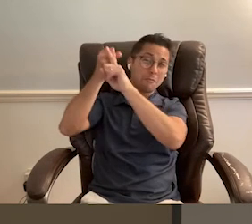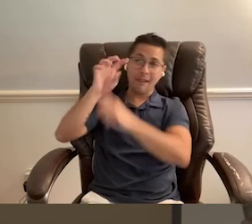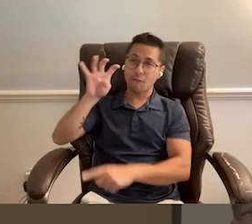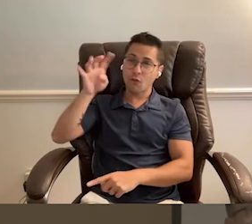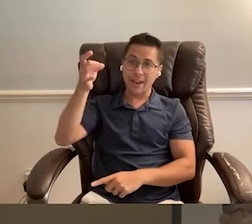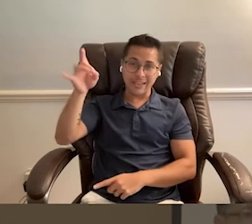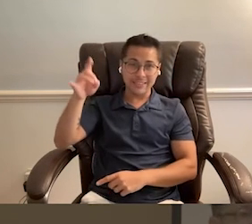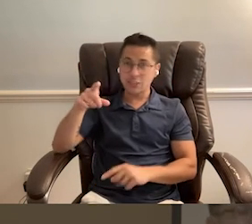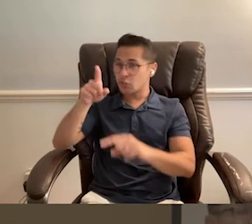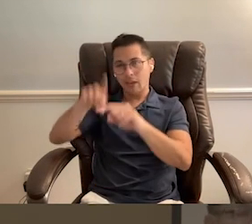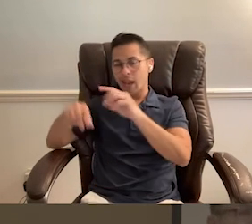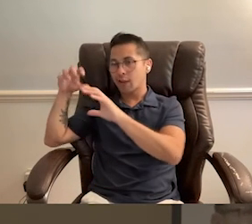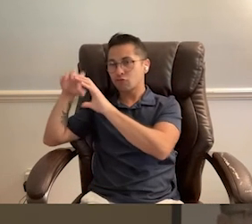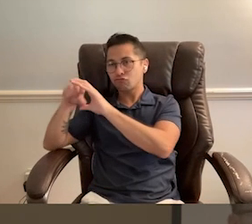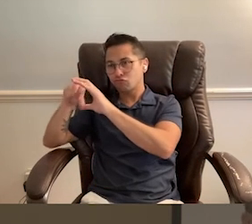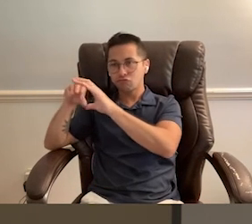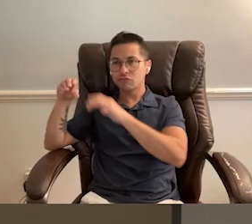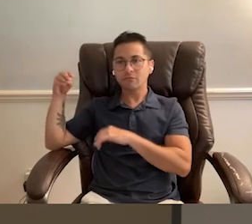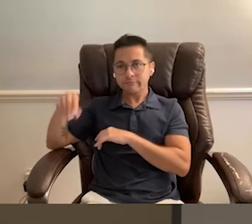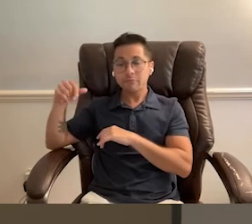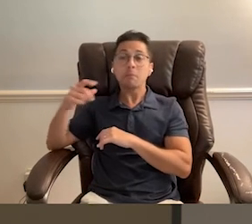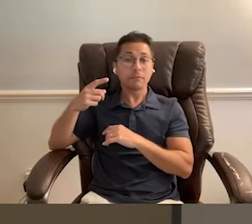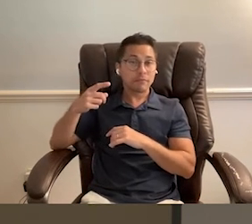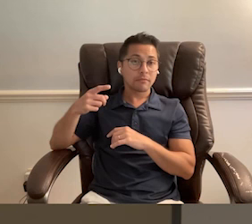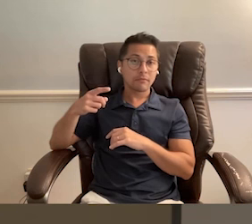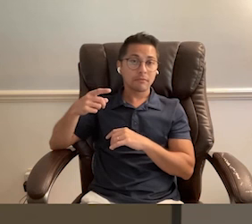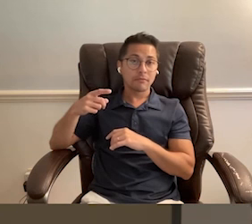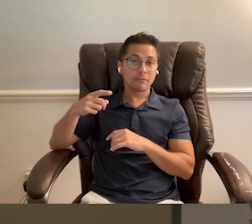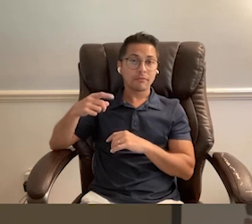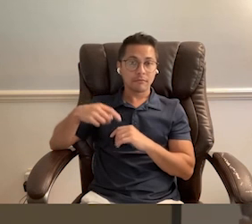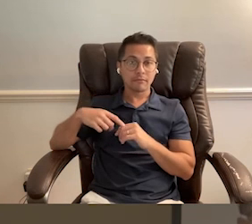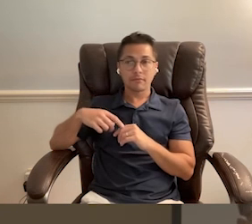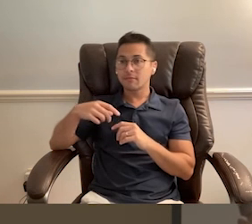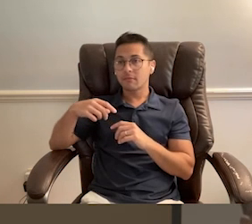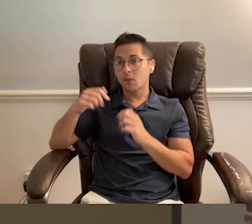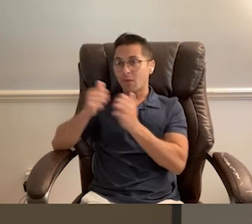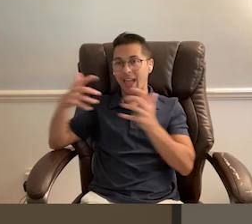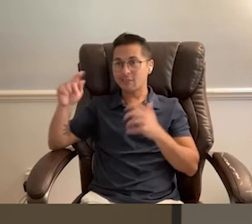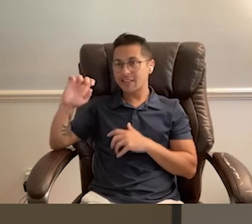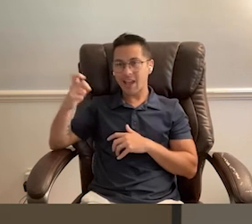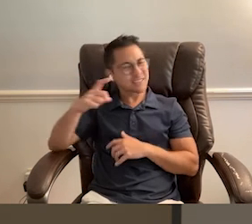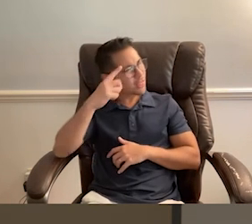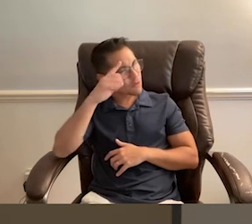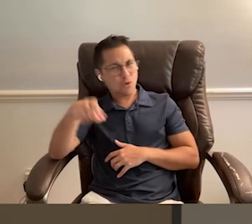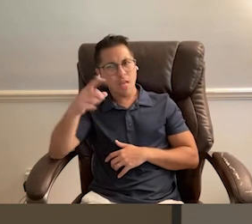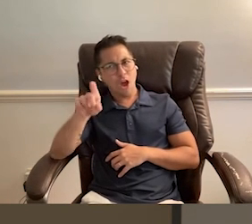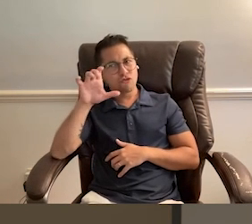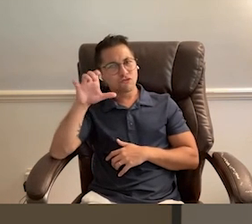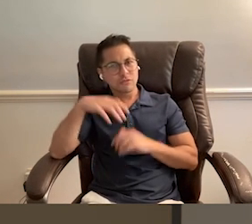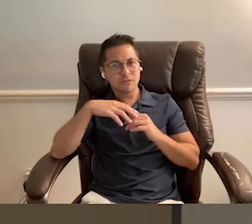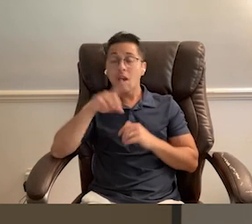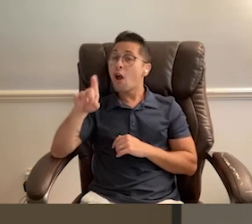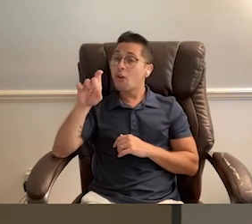contribute to it, but it can continue to grow tax-free. I thought it was only 100, did it? $100,000 is for people